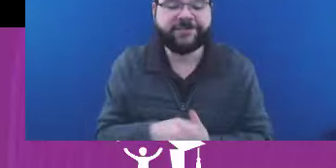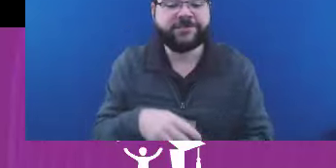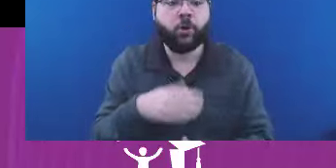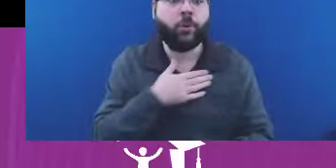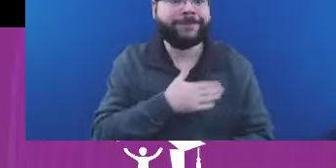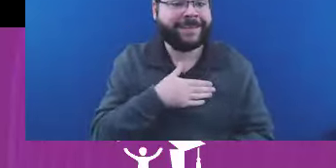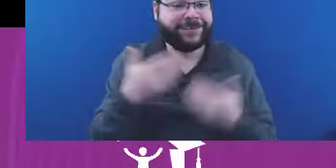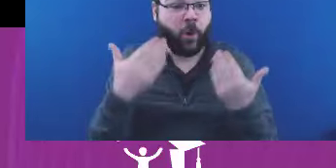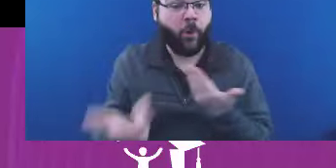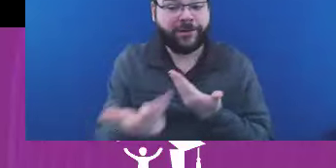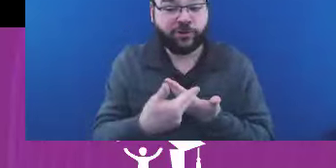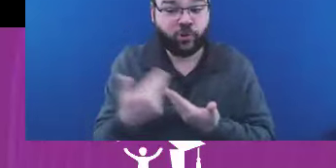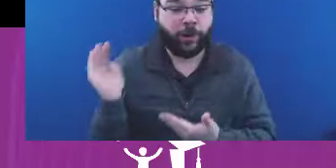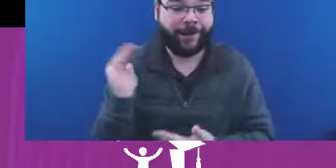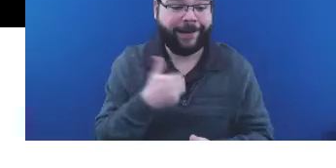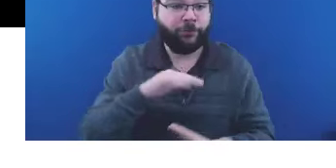community.